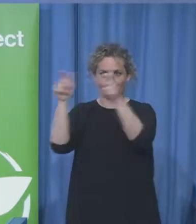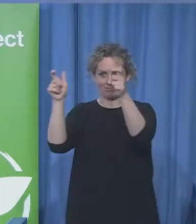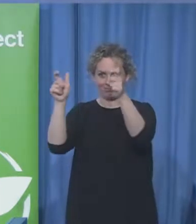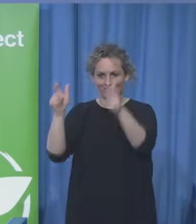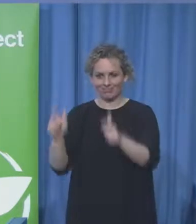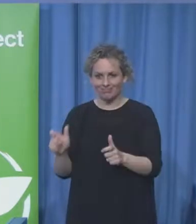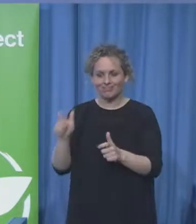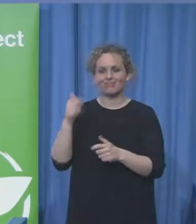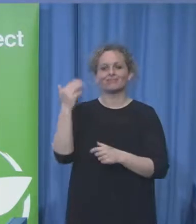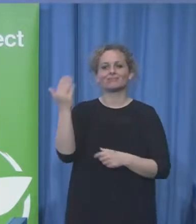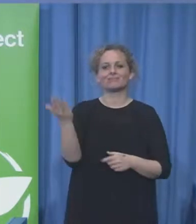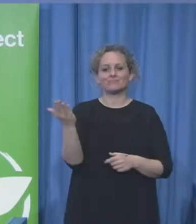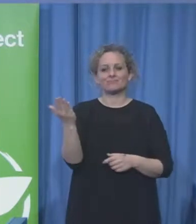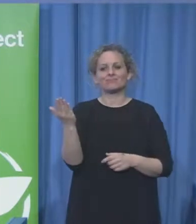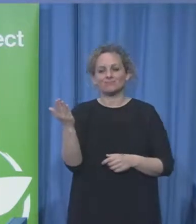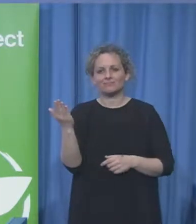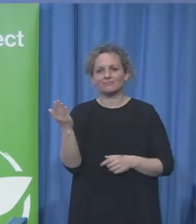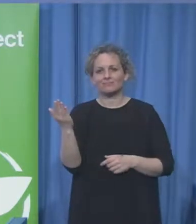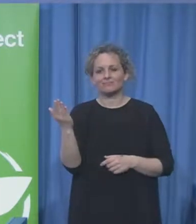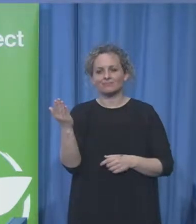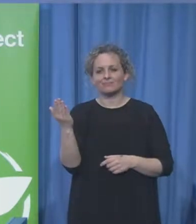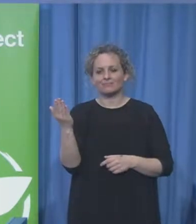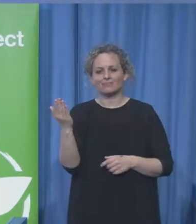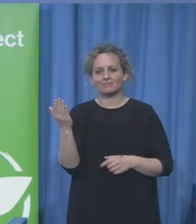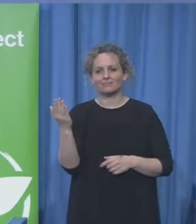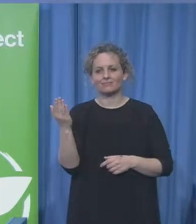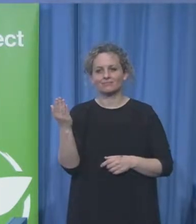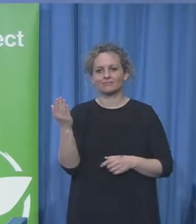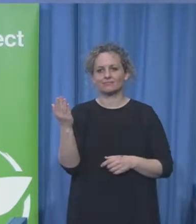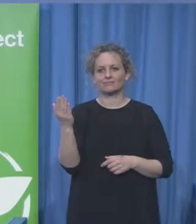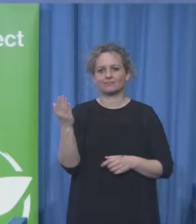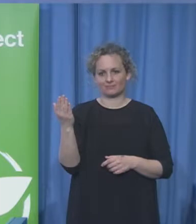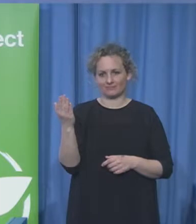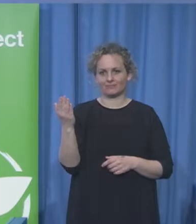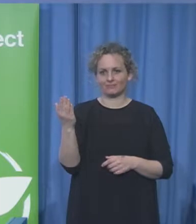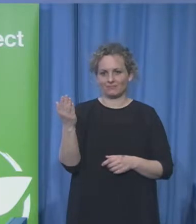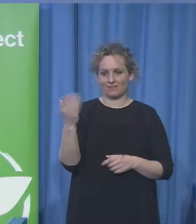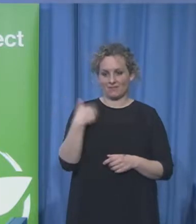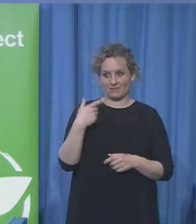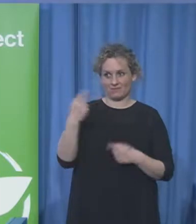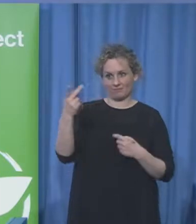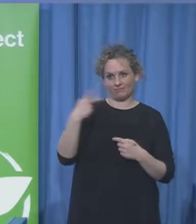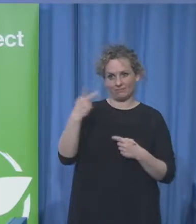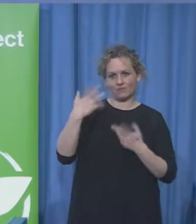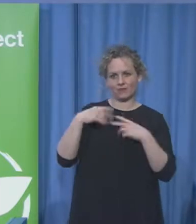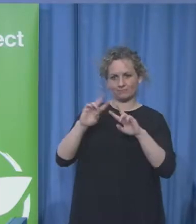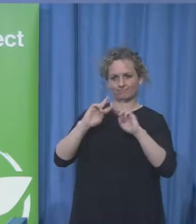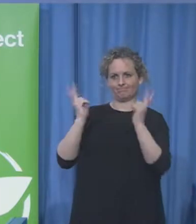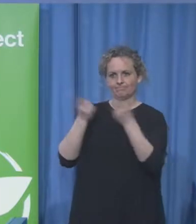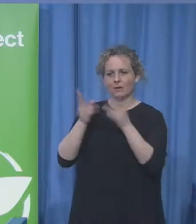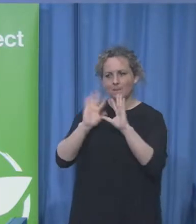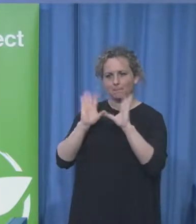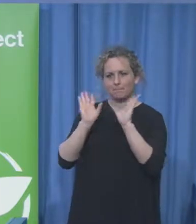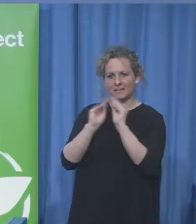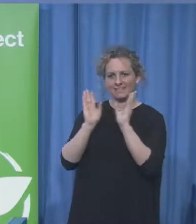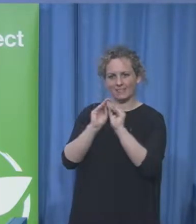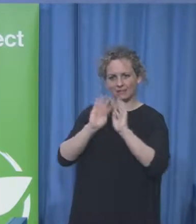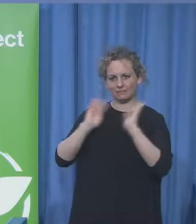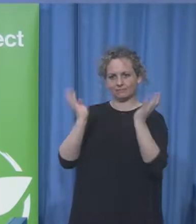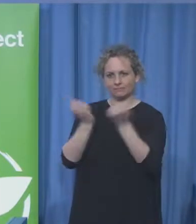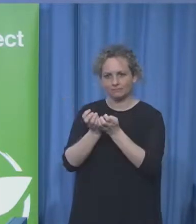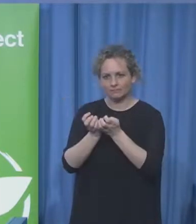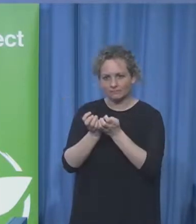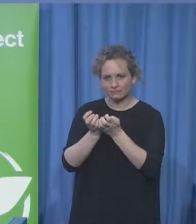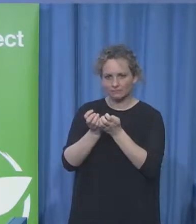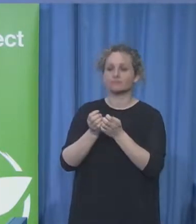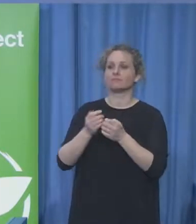Goals, the 2030 Agenda, to actually put into place a framework to guide the growth of